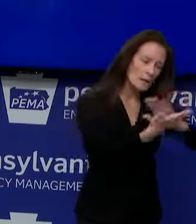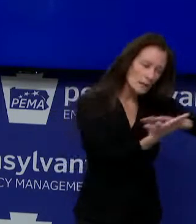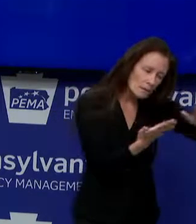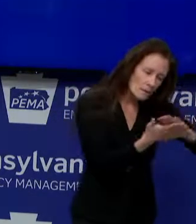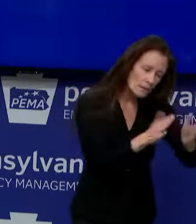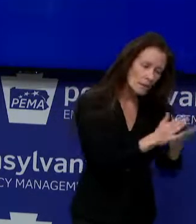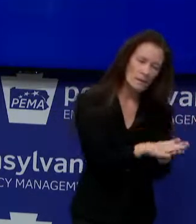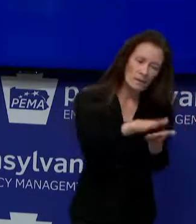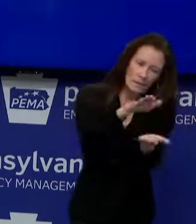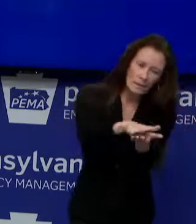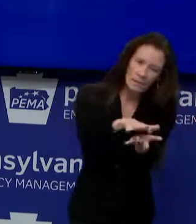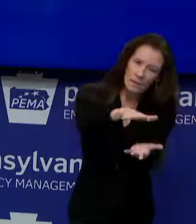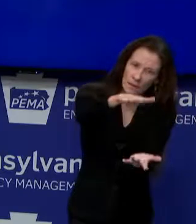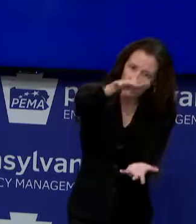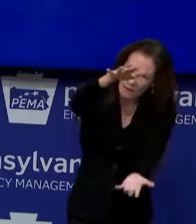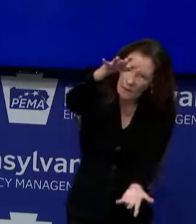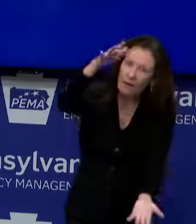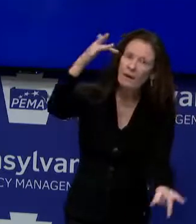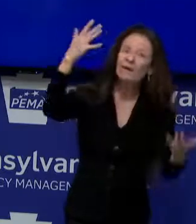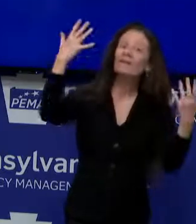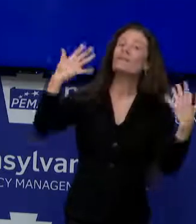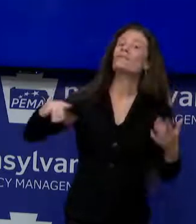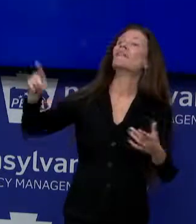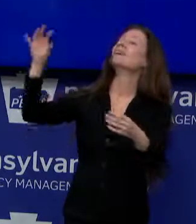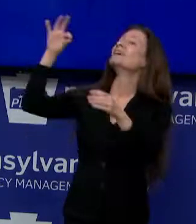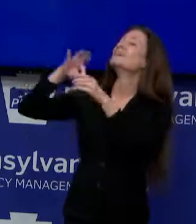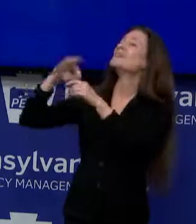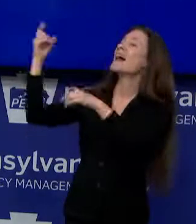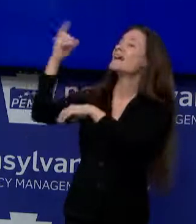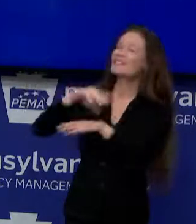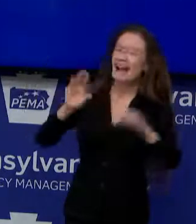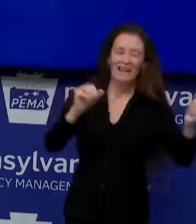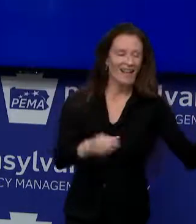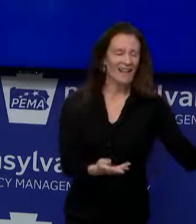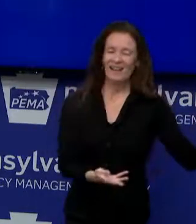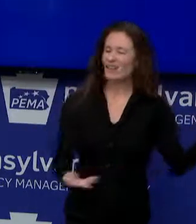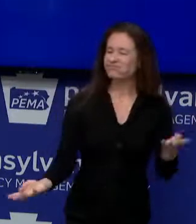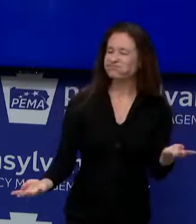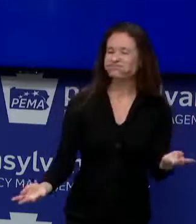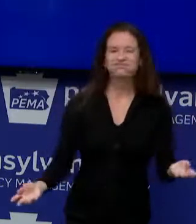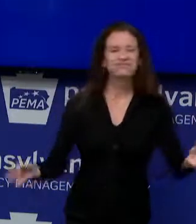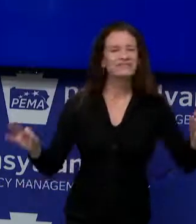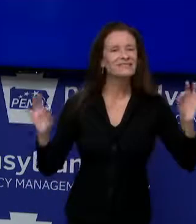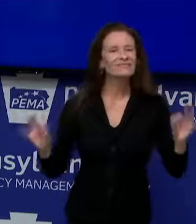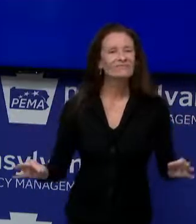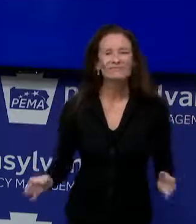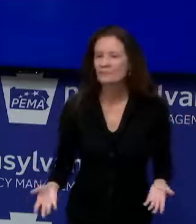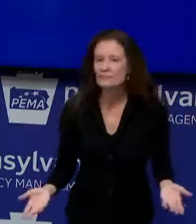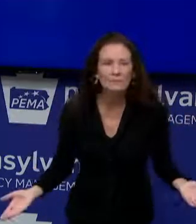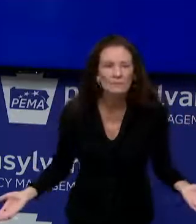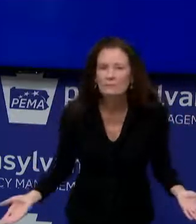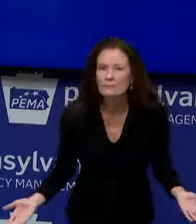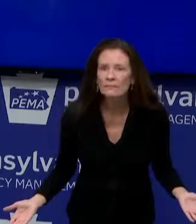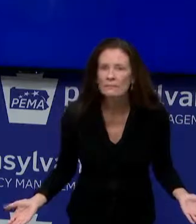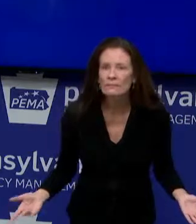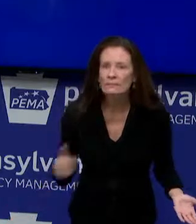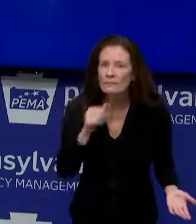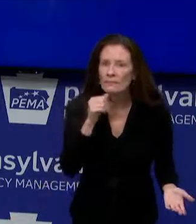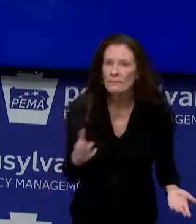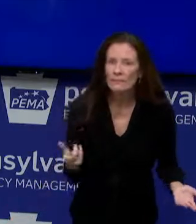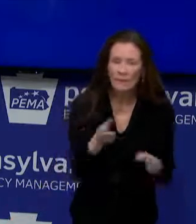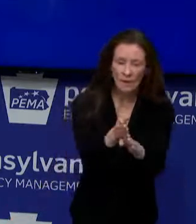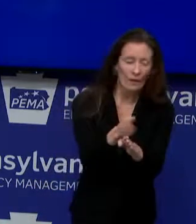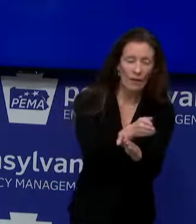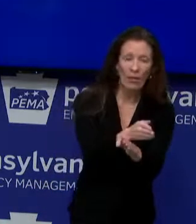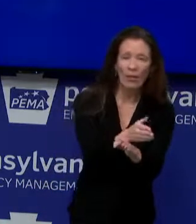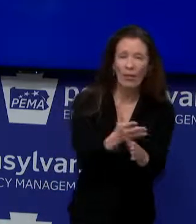begin reporting those results on Election Day, on election morning, in fact. I think there'll be other things as well, and I know our